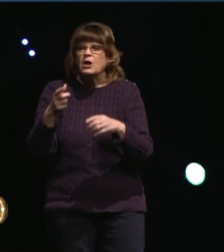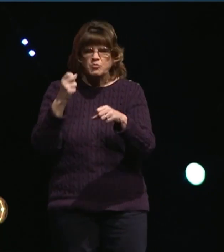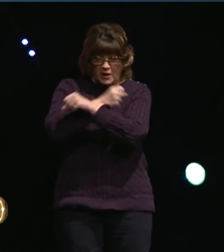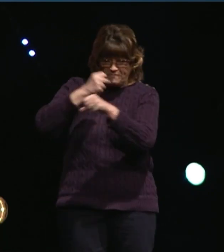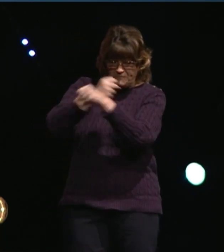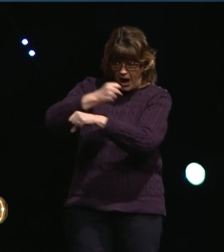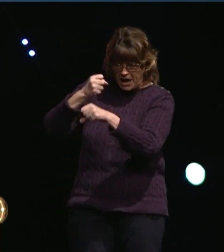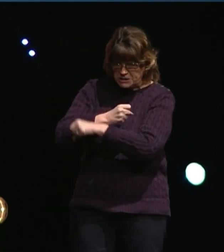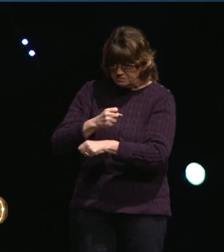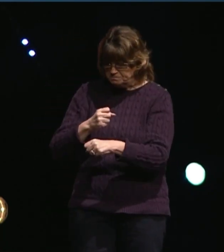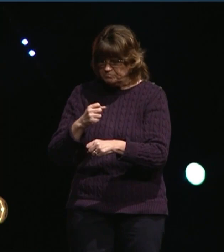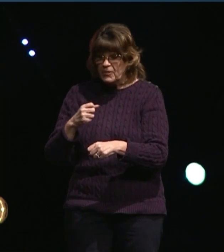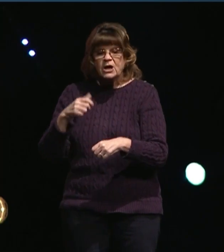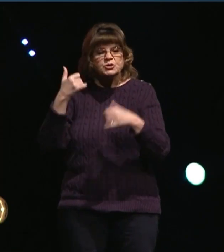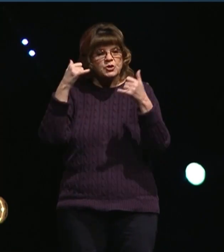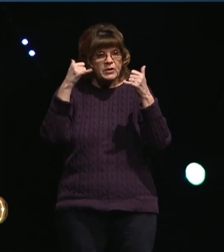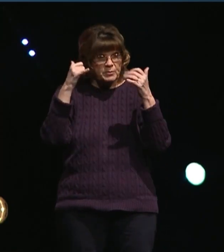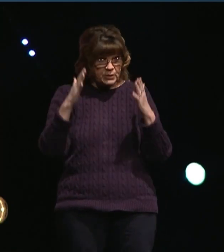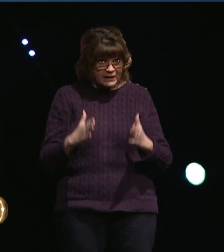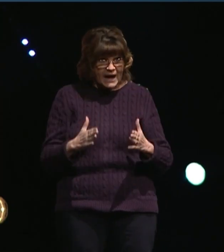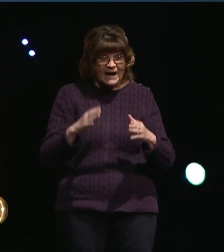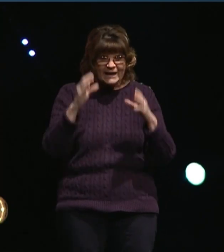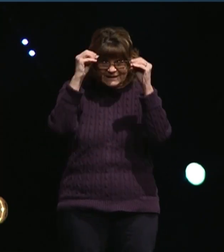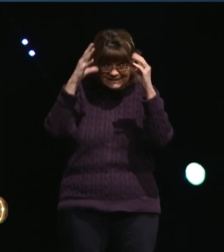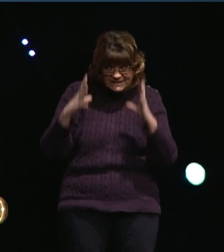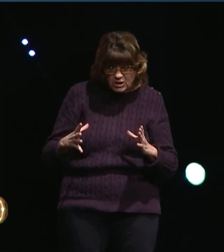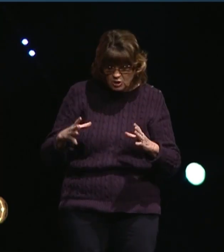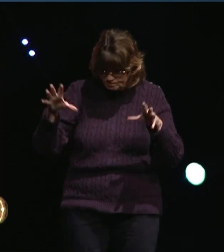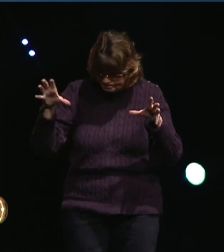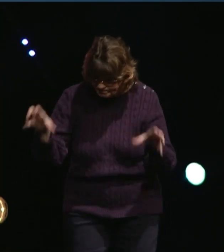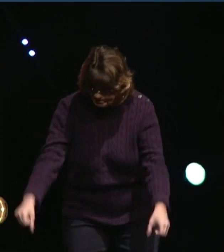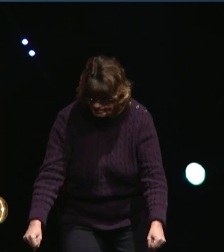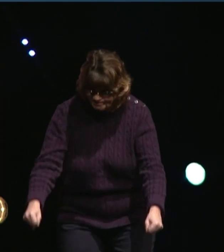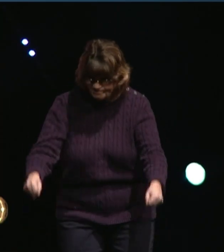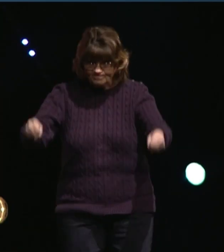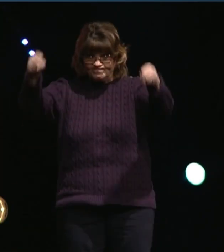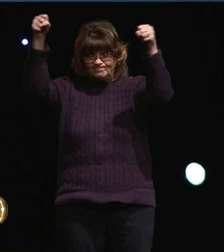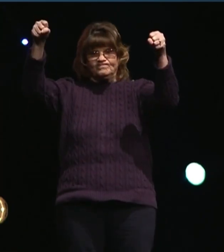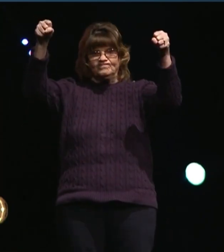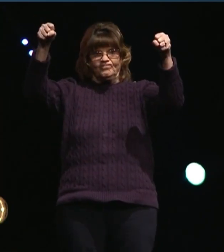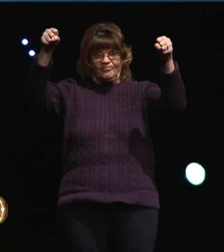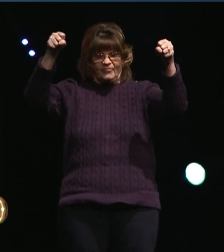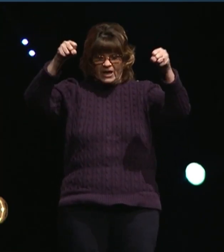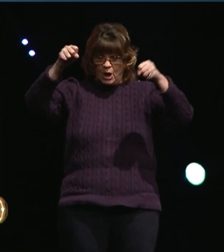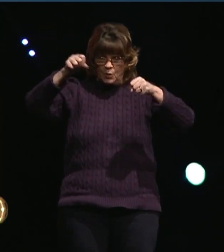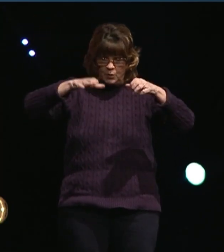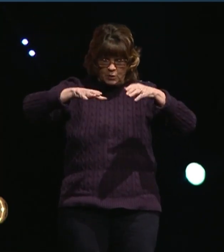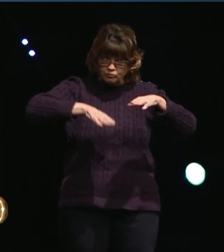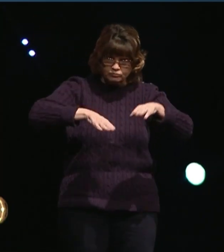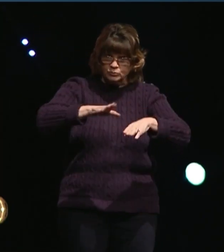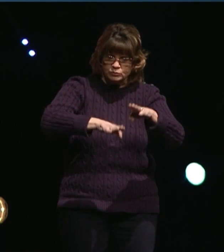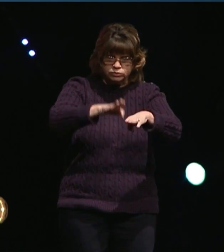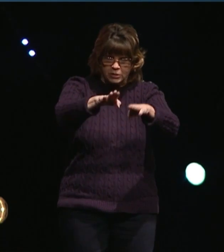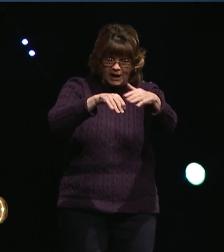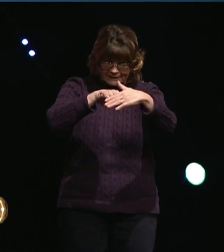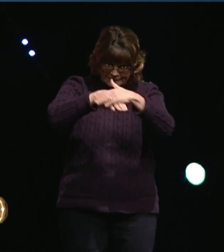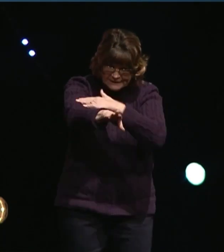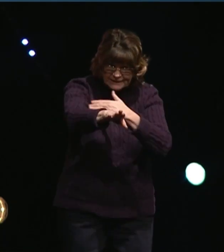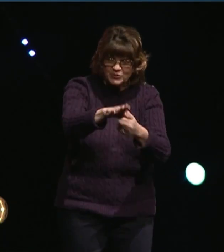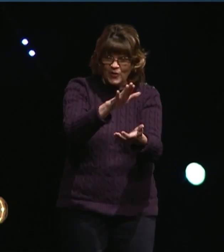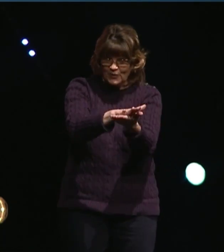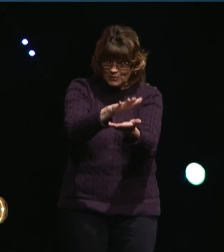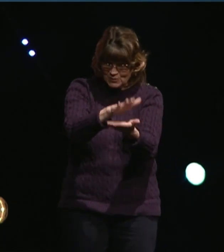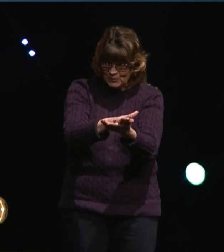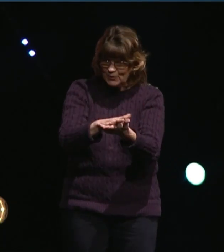fight. So the playground monitor or teacher grabbed us and picked us up off the ground and just took us right up those steps there. We just like not even touching